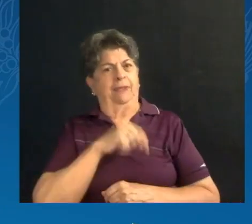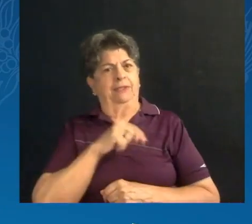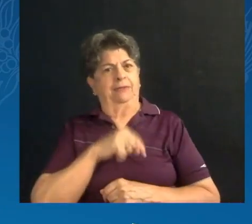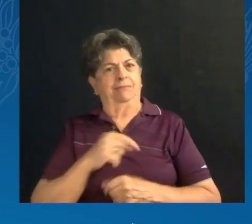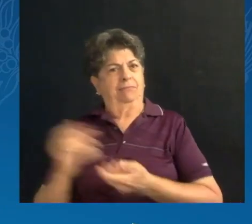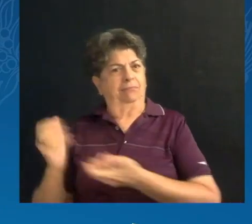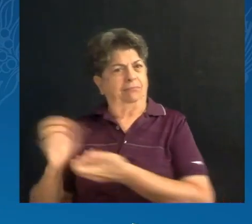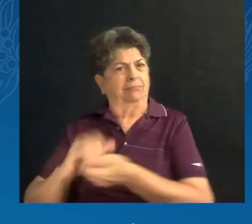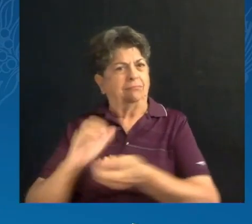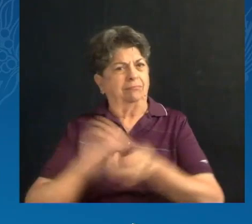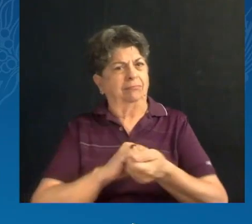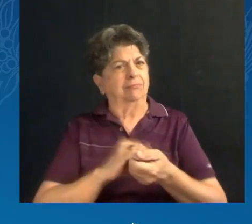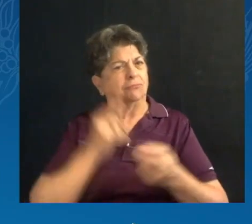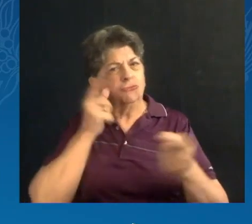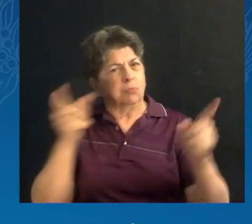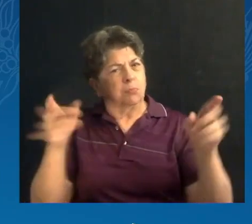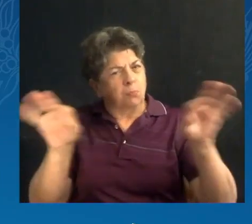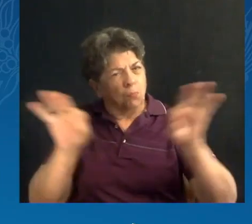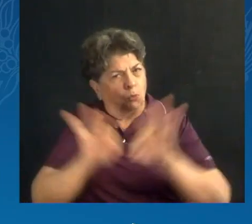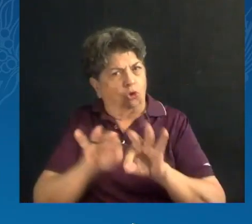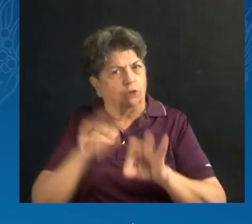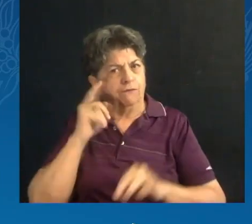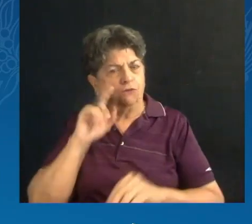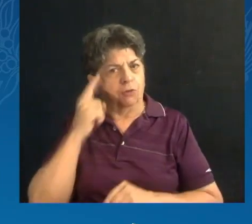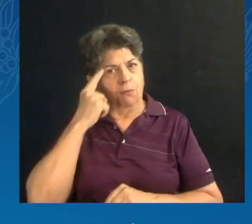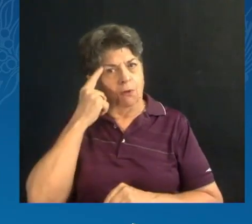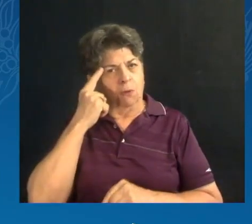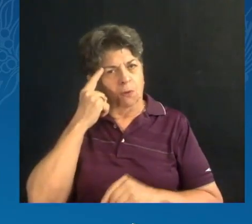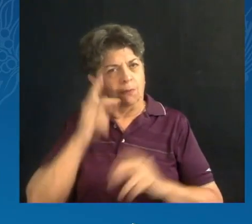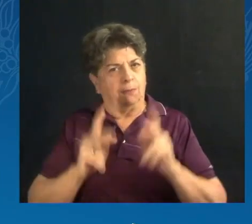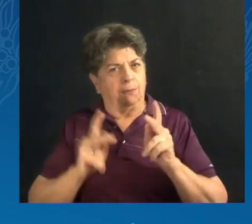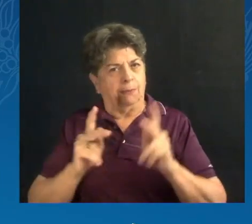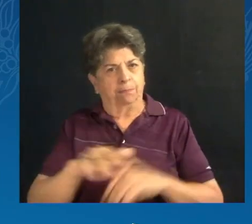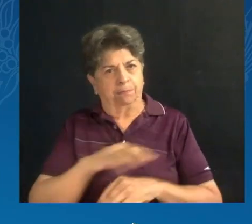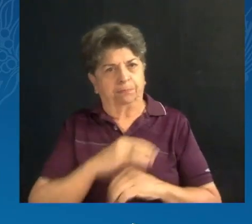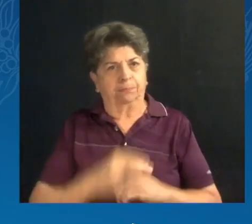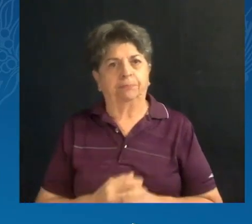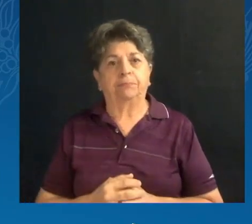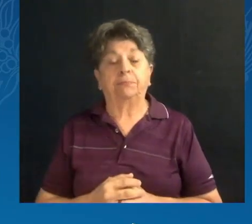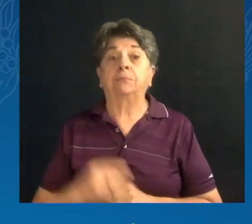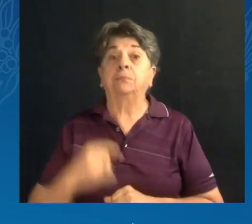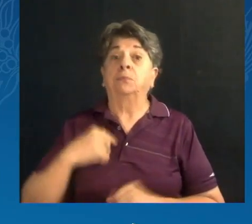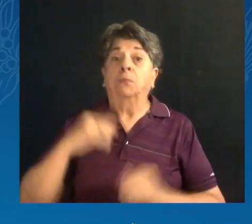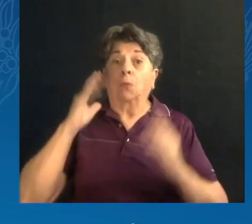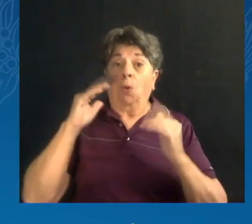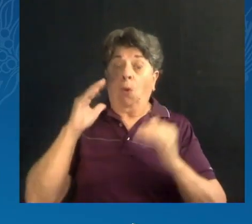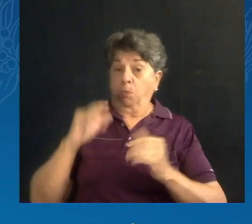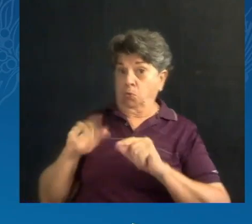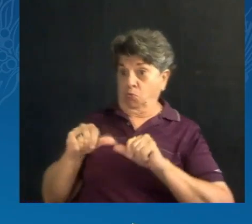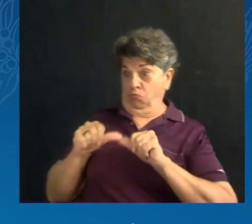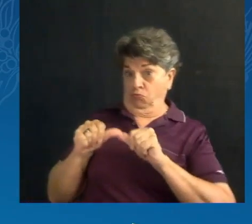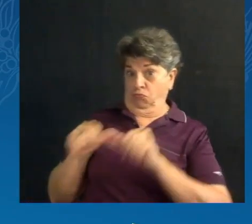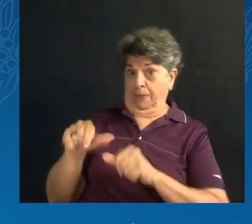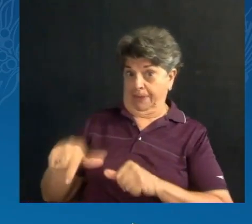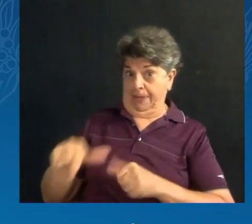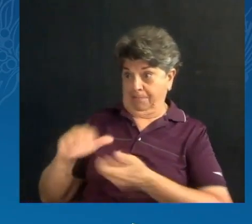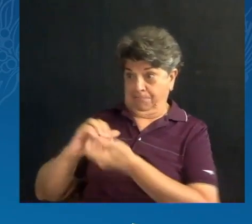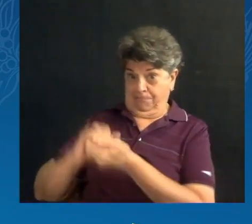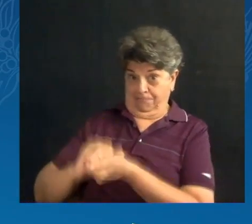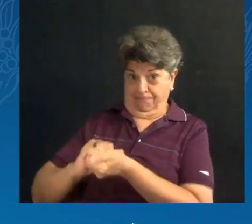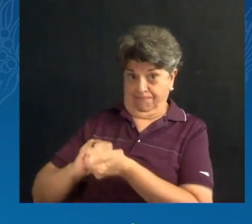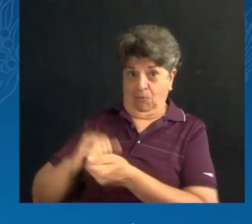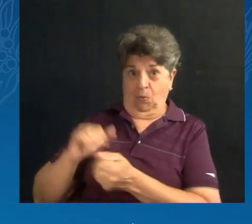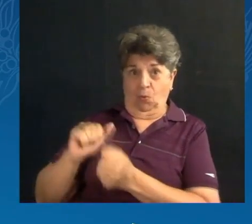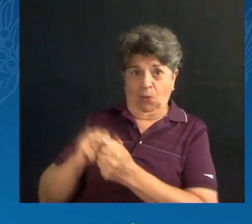These achievements can only be sustained through partnership with long-standing democratic countries such as the U.S. In this